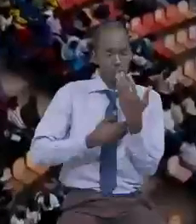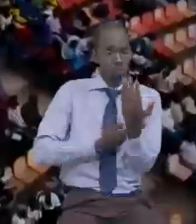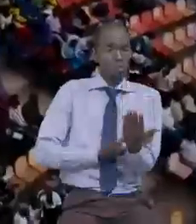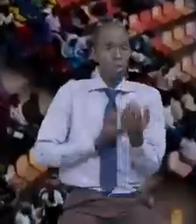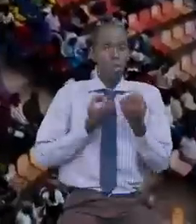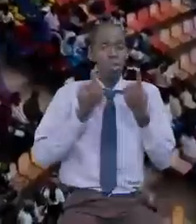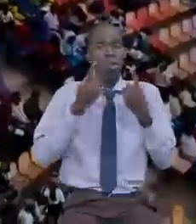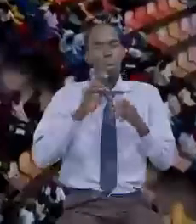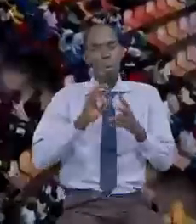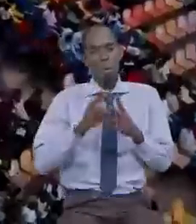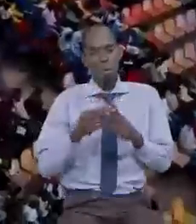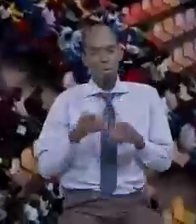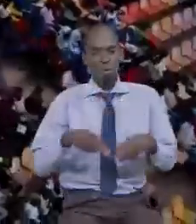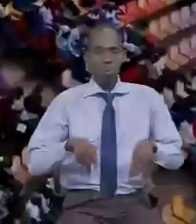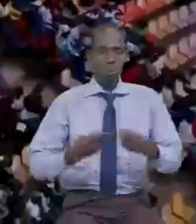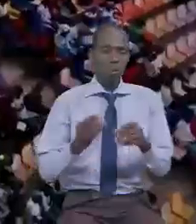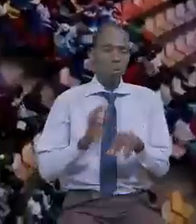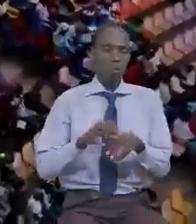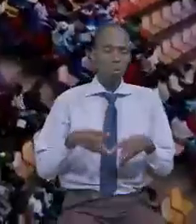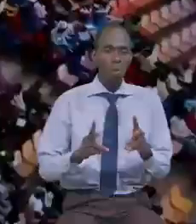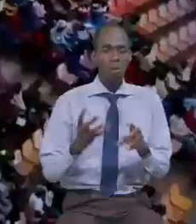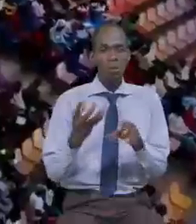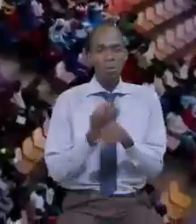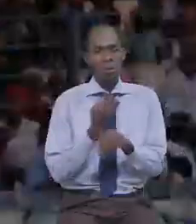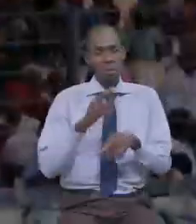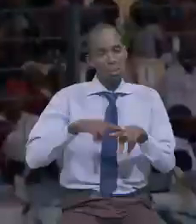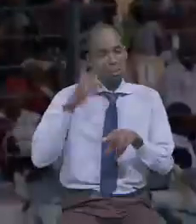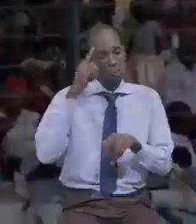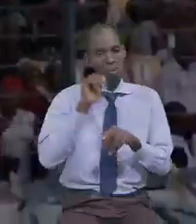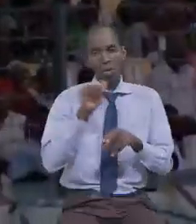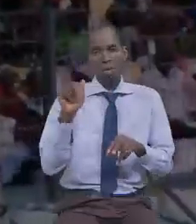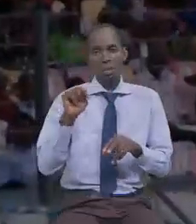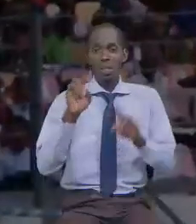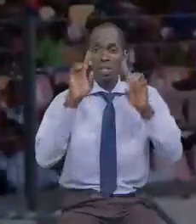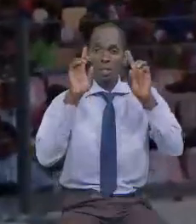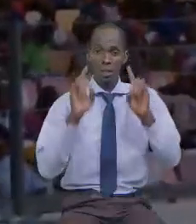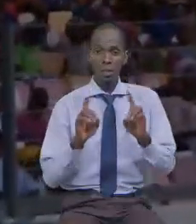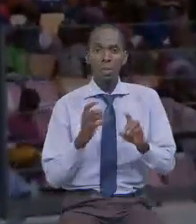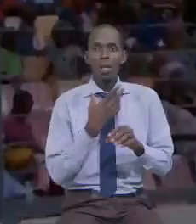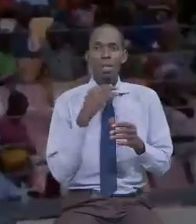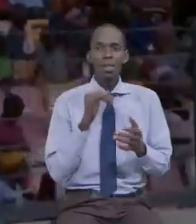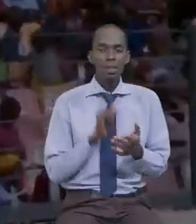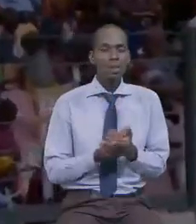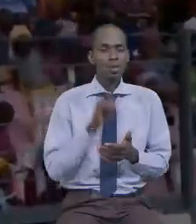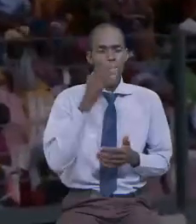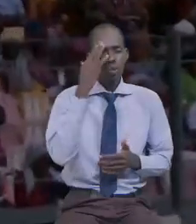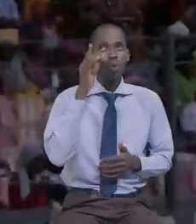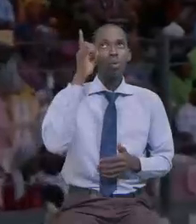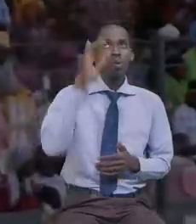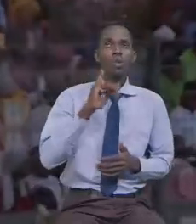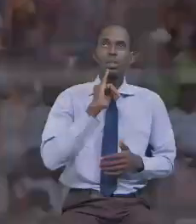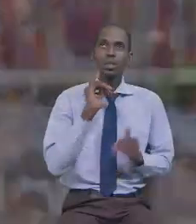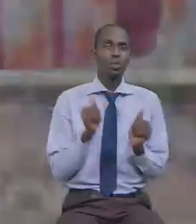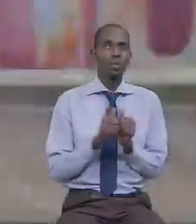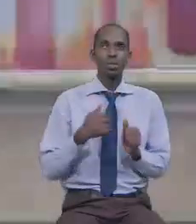way, or you are taking an exam. Anywhere you are, you just sense, he's with me here. And when you sense